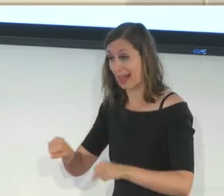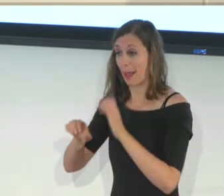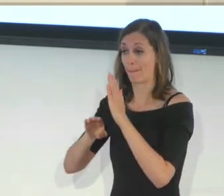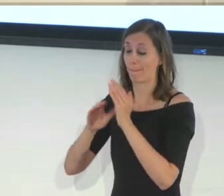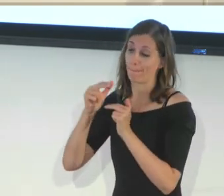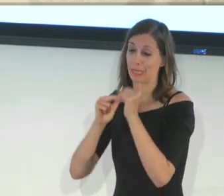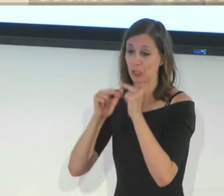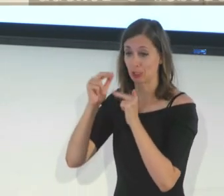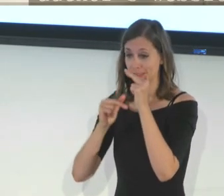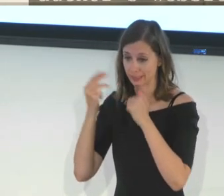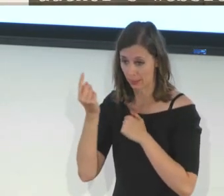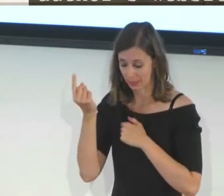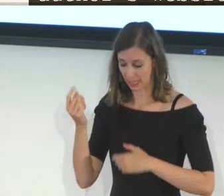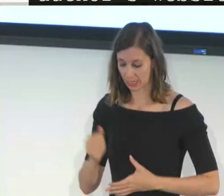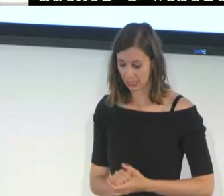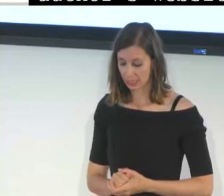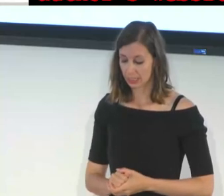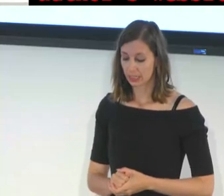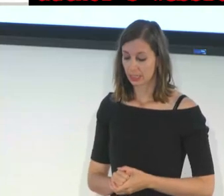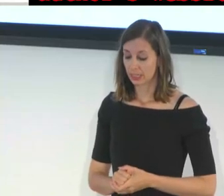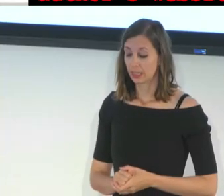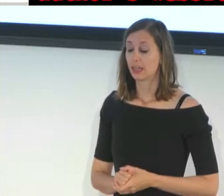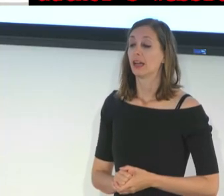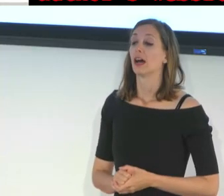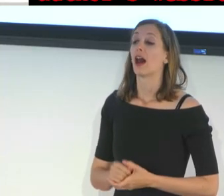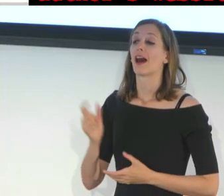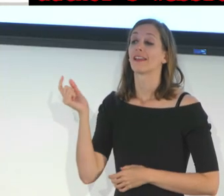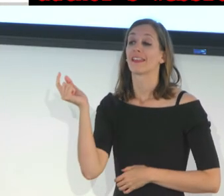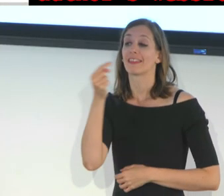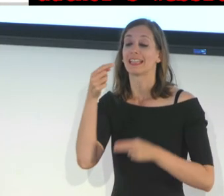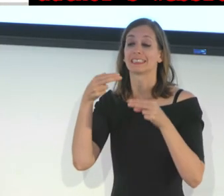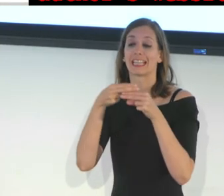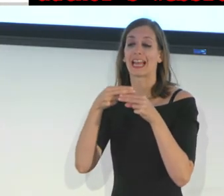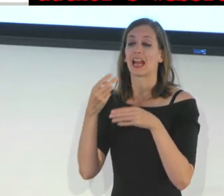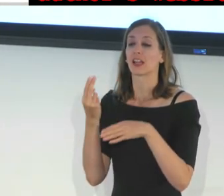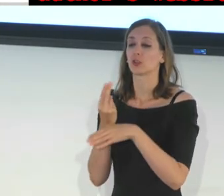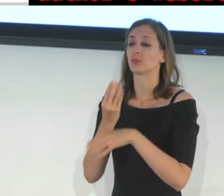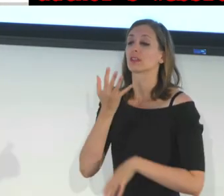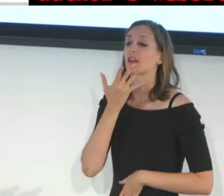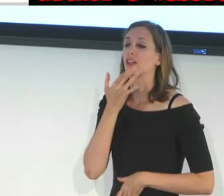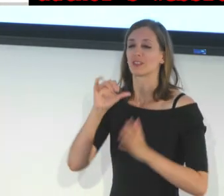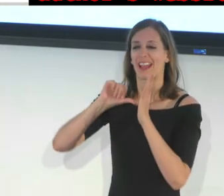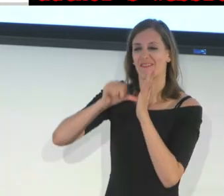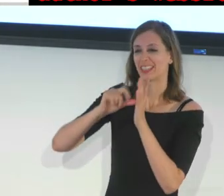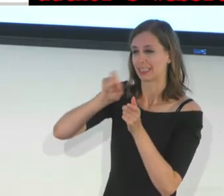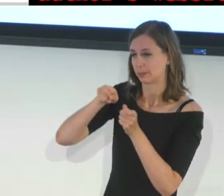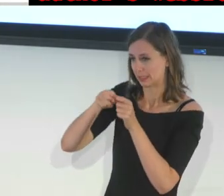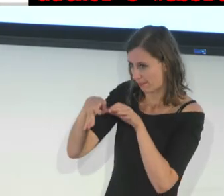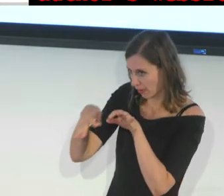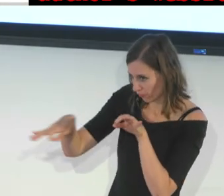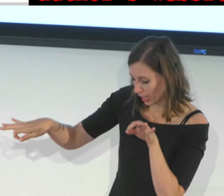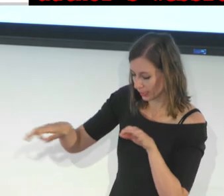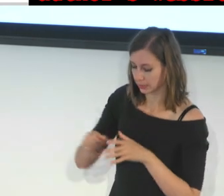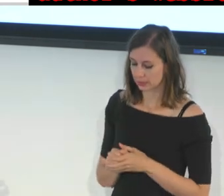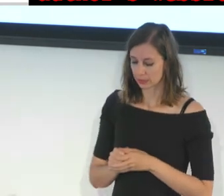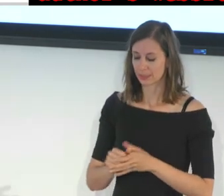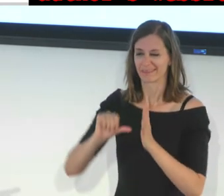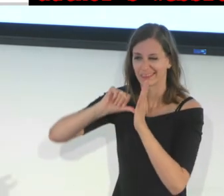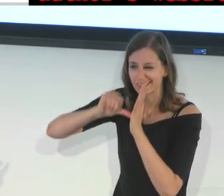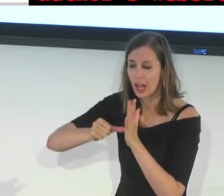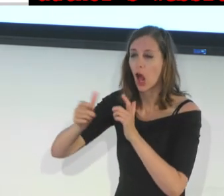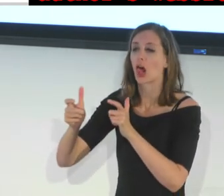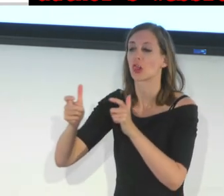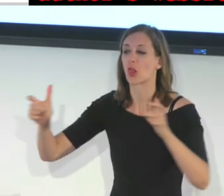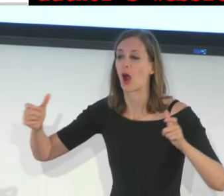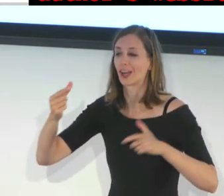On this slide, I've used colors to emphasize specific phrases. A large gallery room. Most